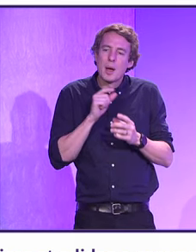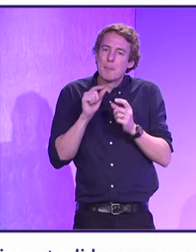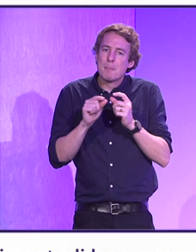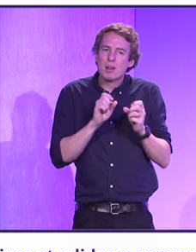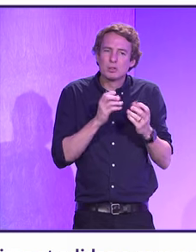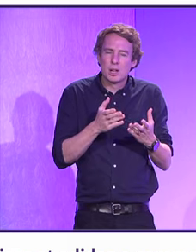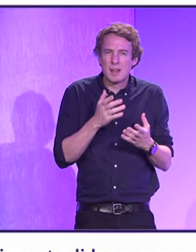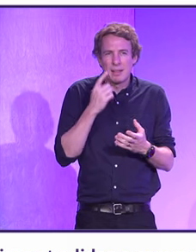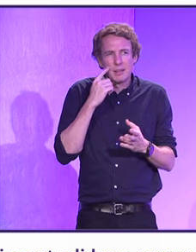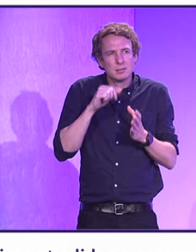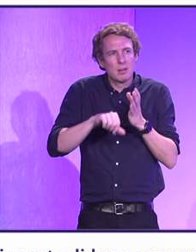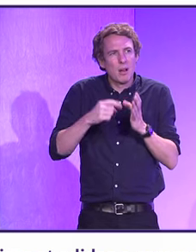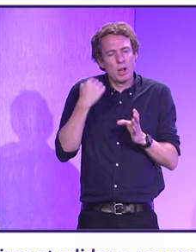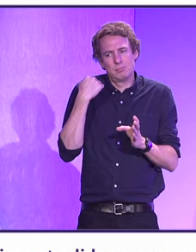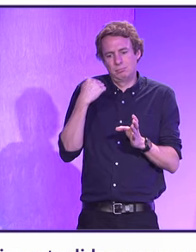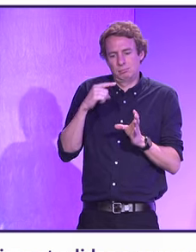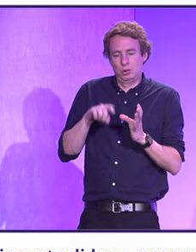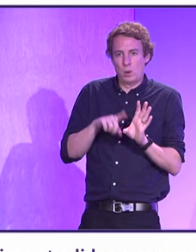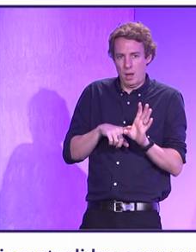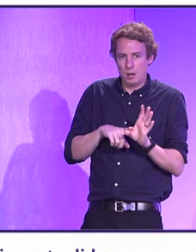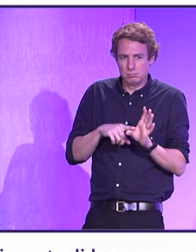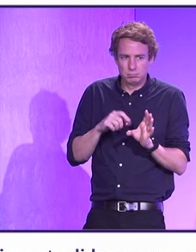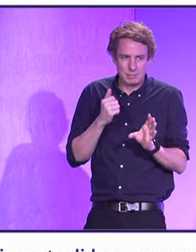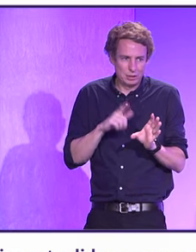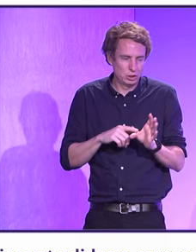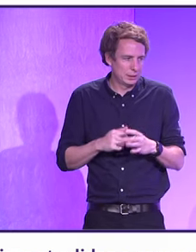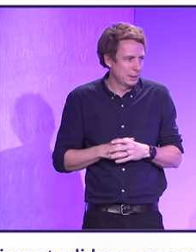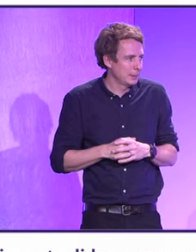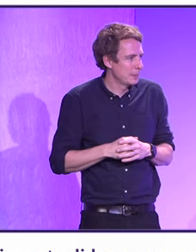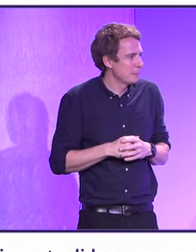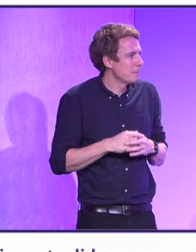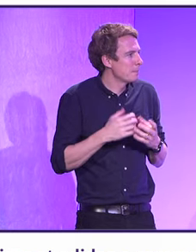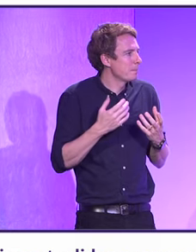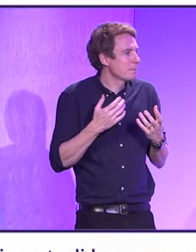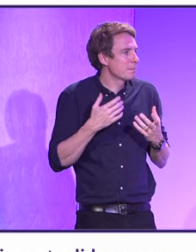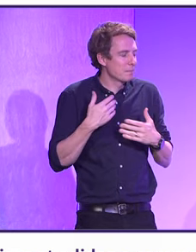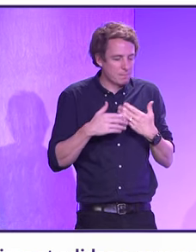we shifted to the microservices probably in July last year. And it was not so long